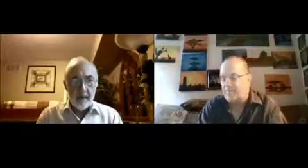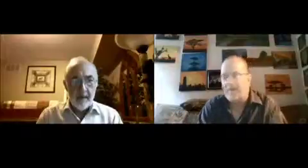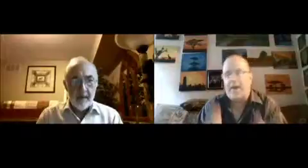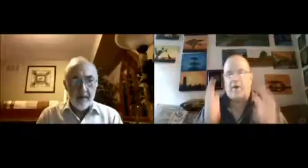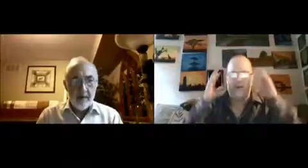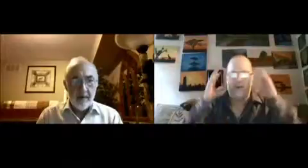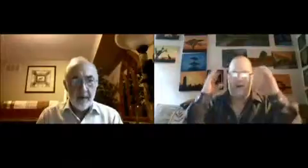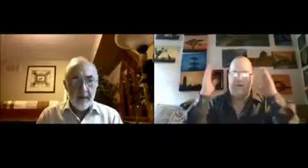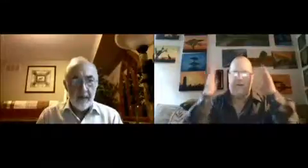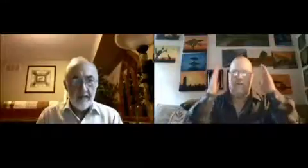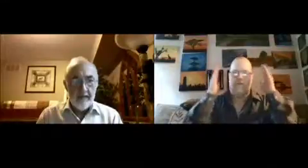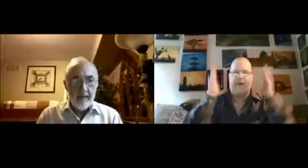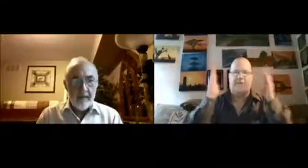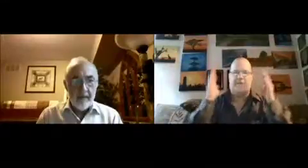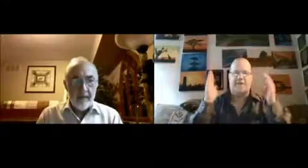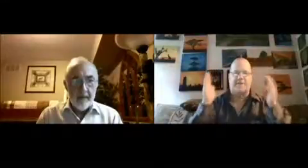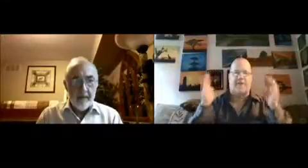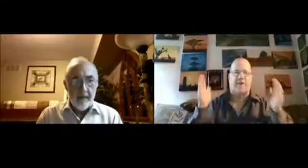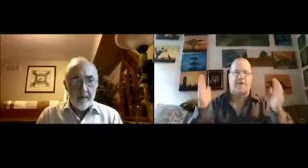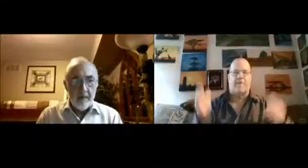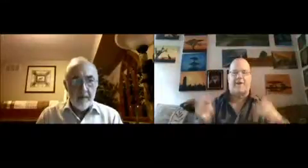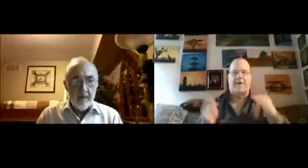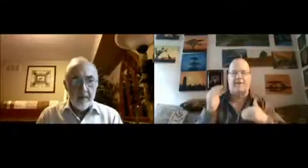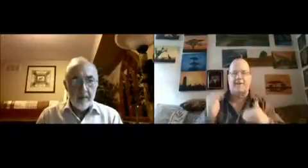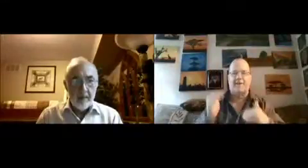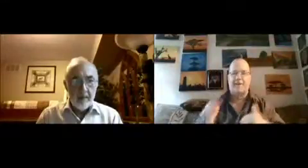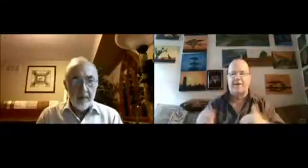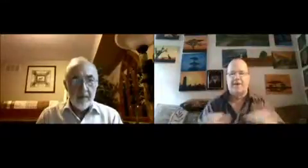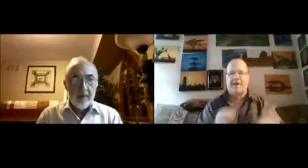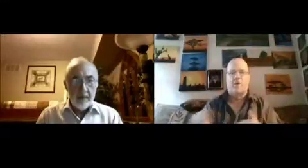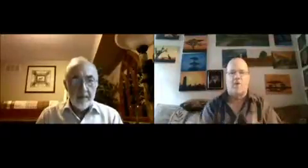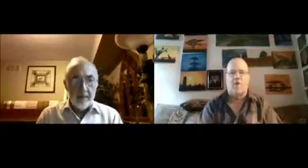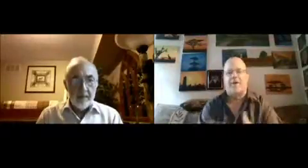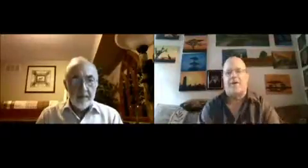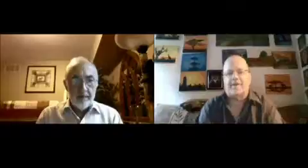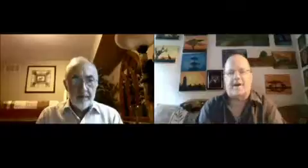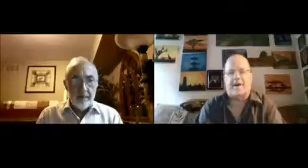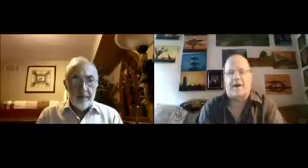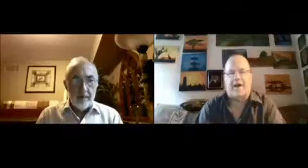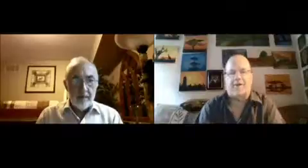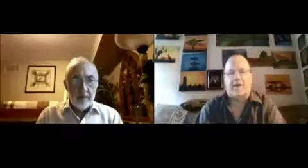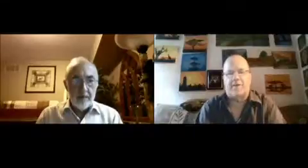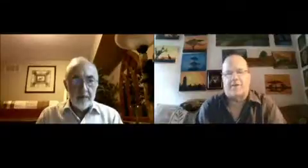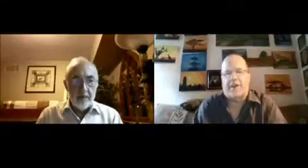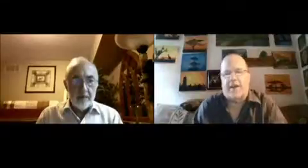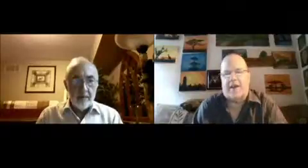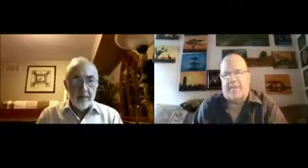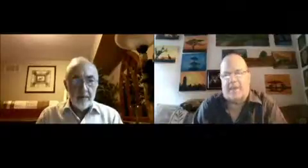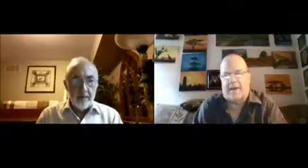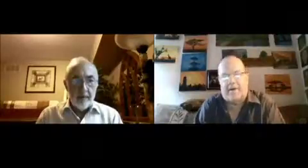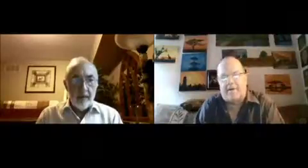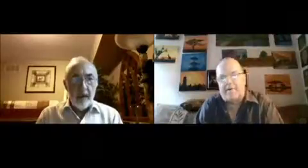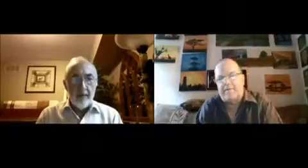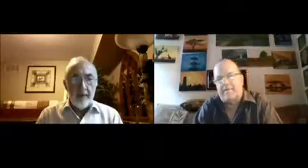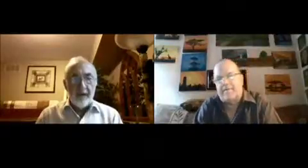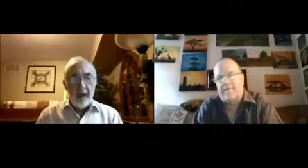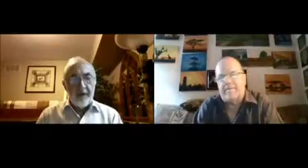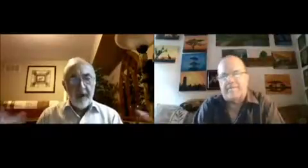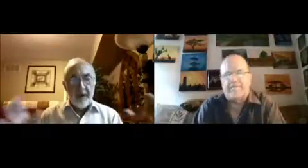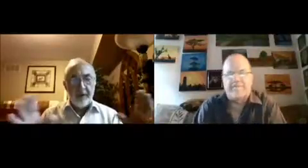me, frame things in my own mind in a way that I could understand them better. Yeah, it's nice